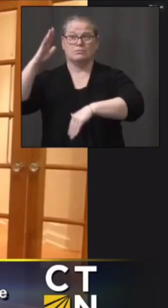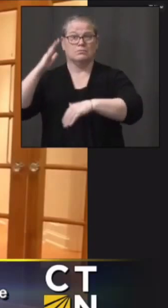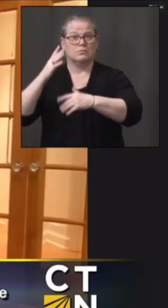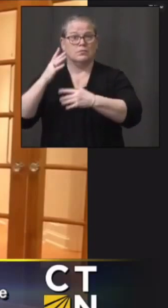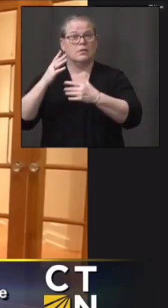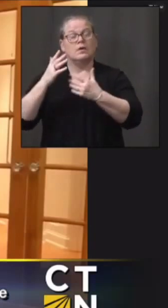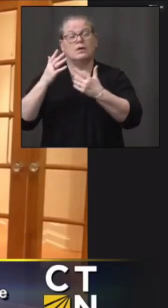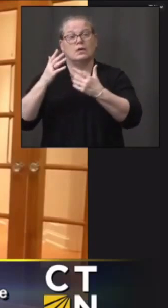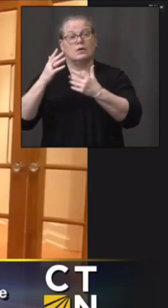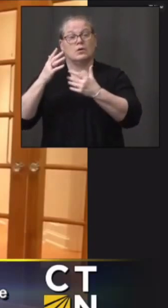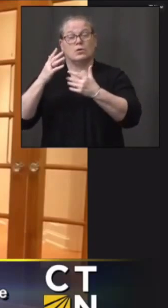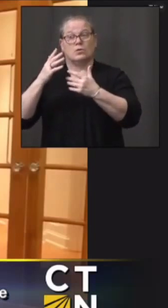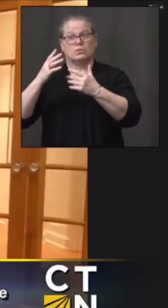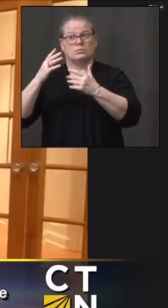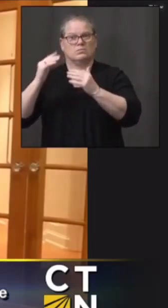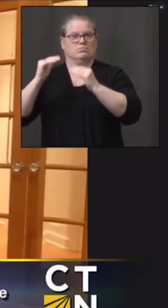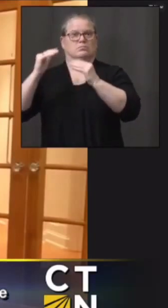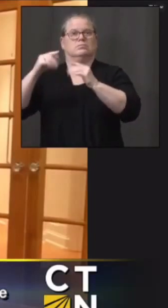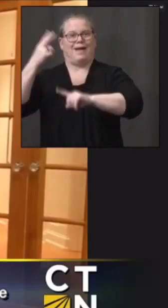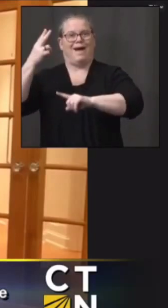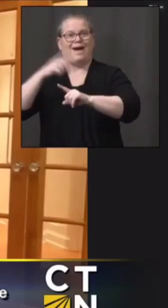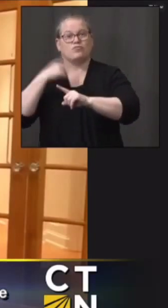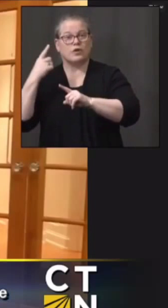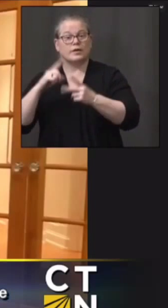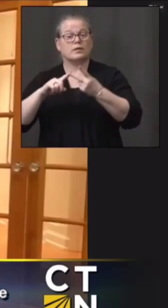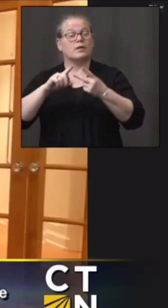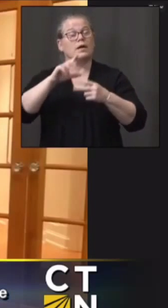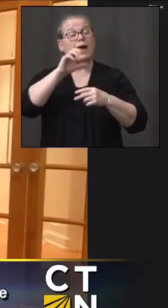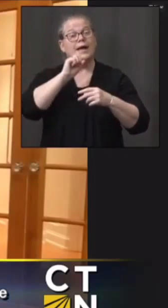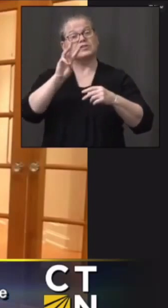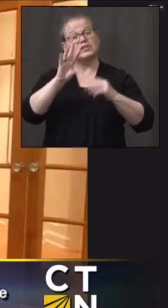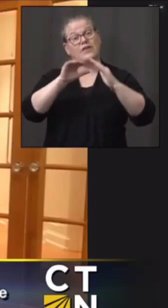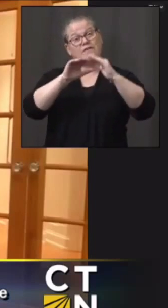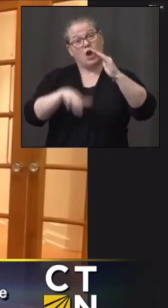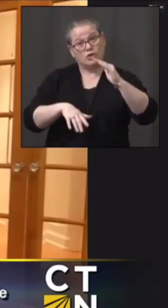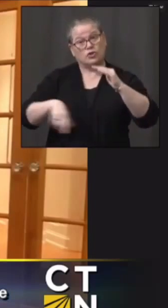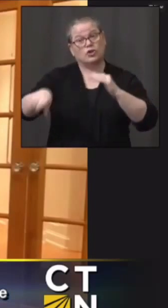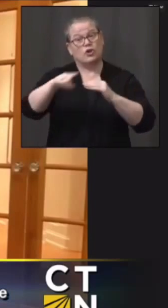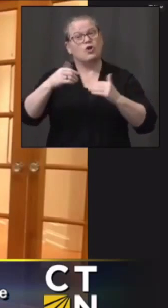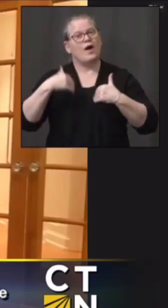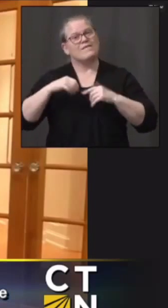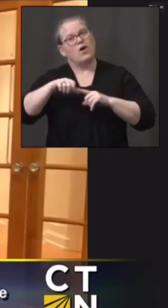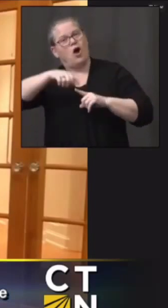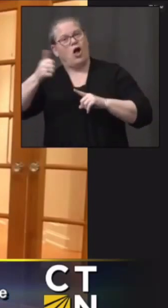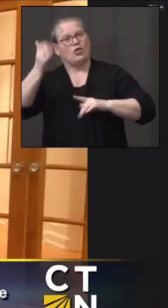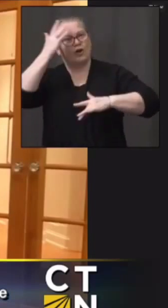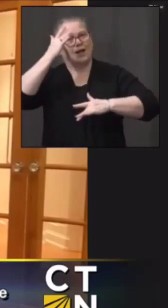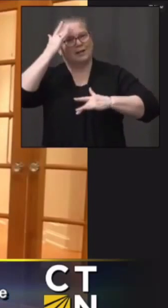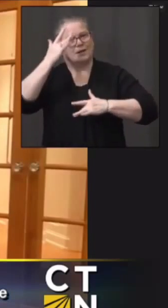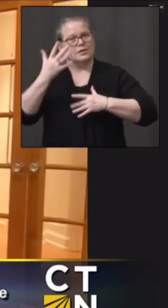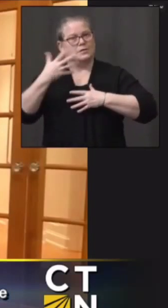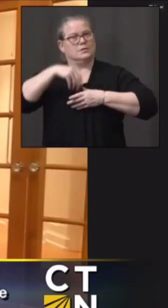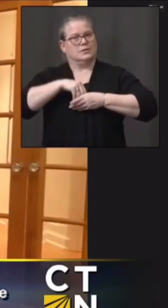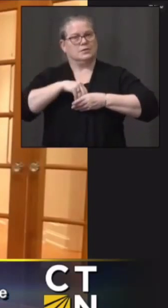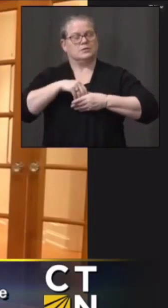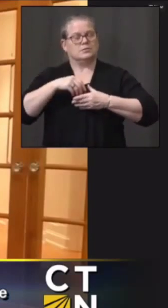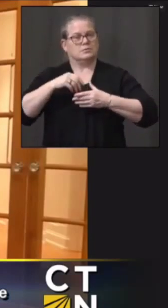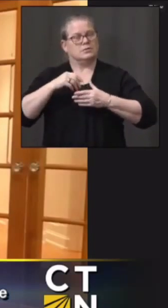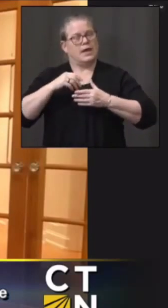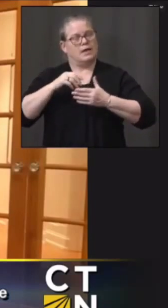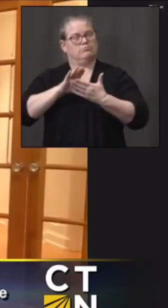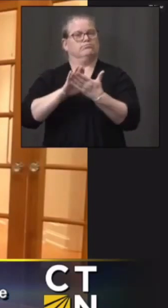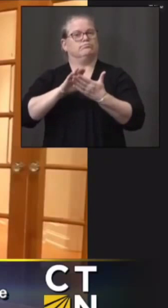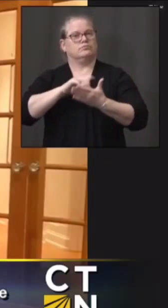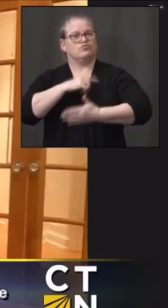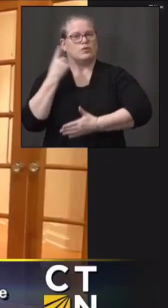under 65 who has a pre-existing condition that puts them at high risk. So that is a large number of people, as you point out, and that's why we